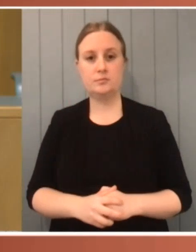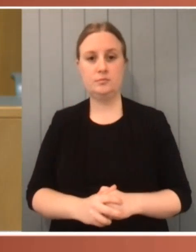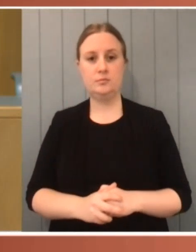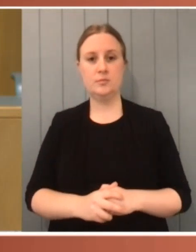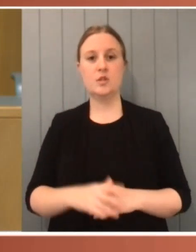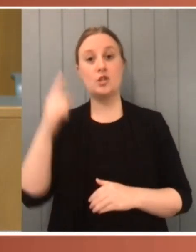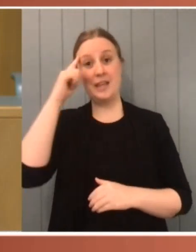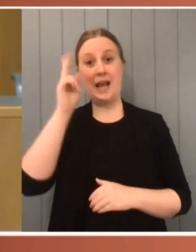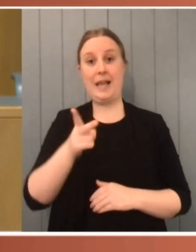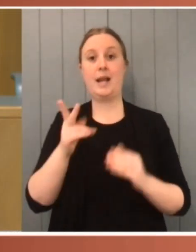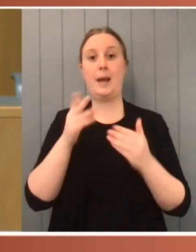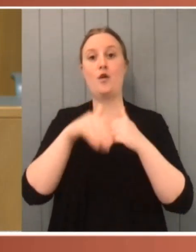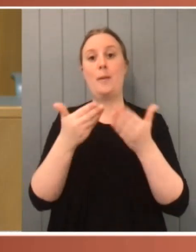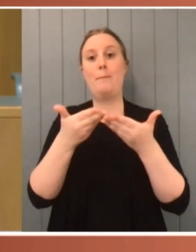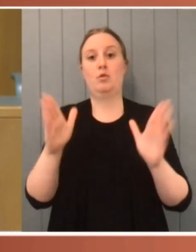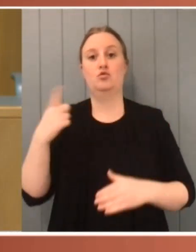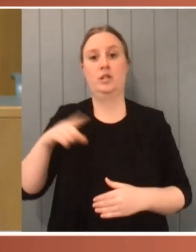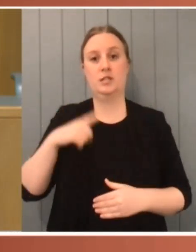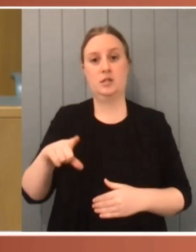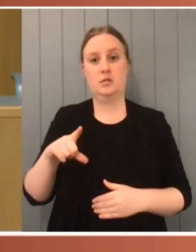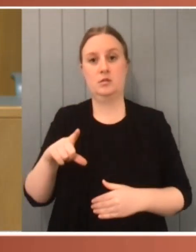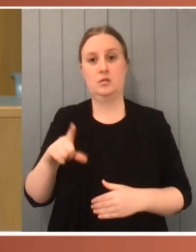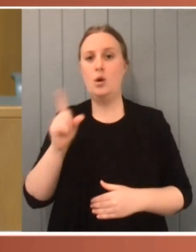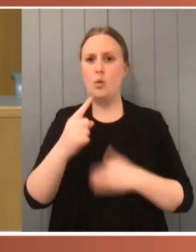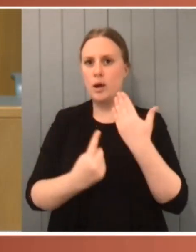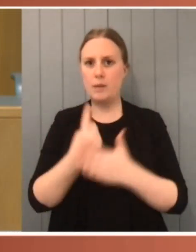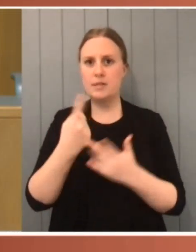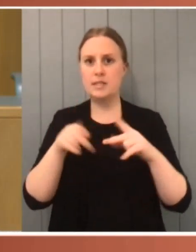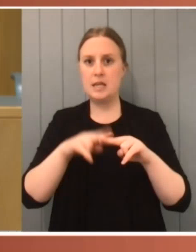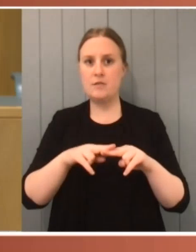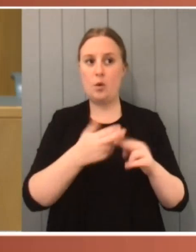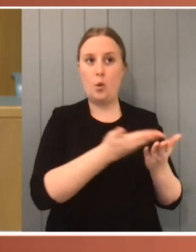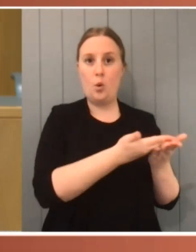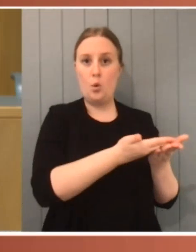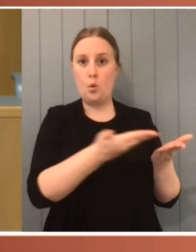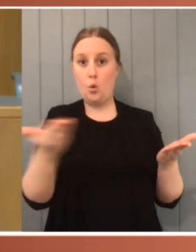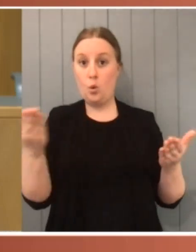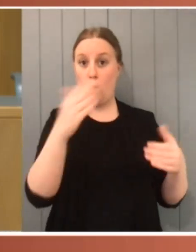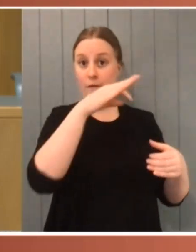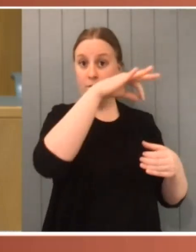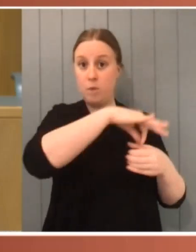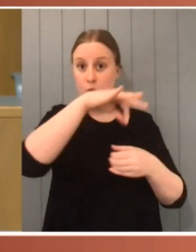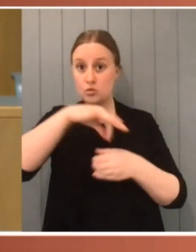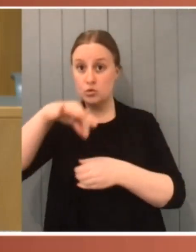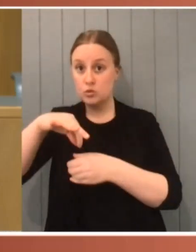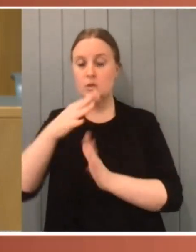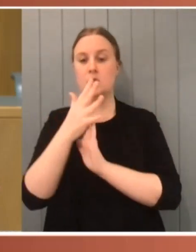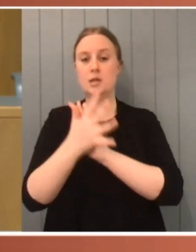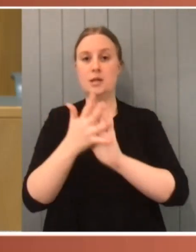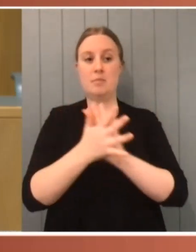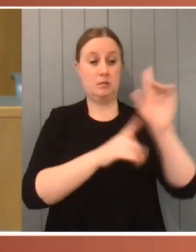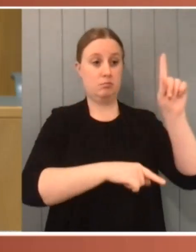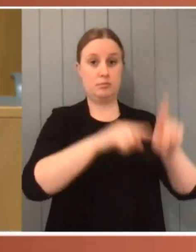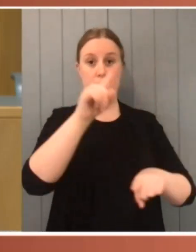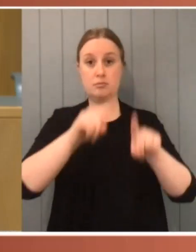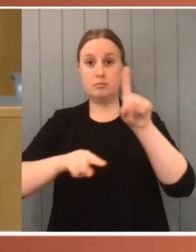reason. What happens when everyone votes is that more voices are represented in parliament, not by citizens directly,